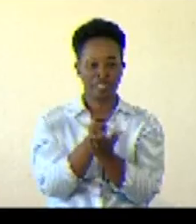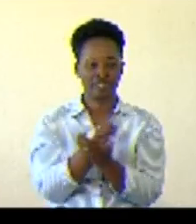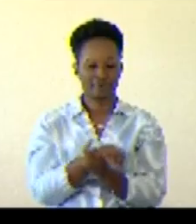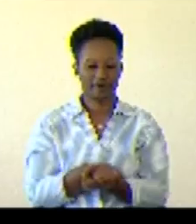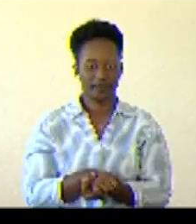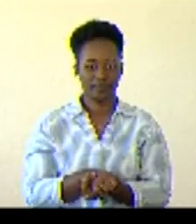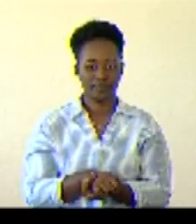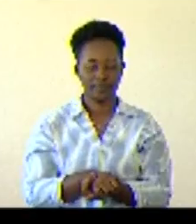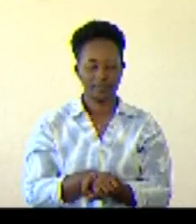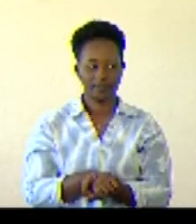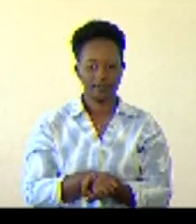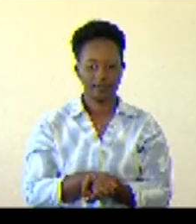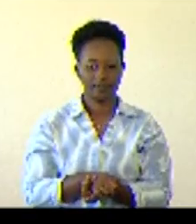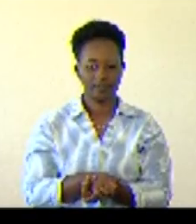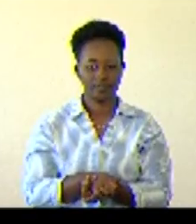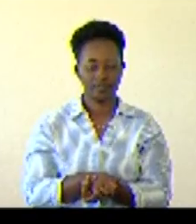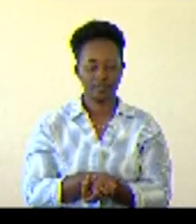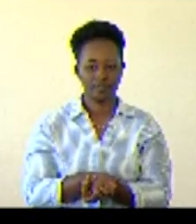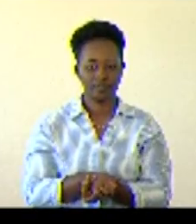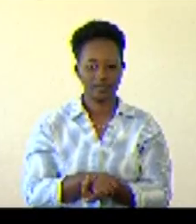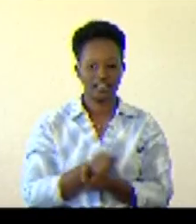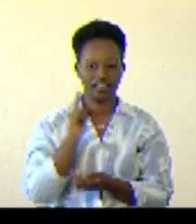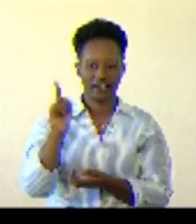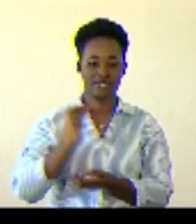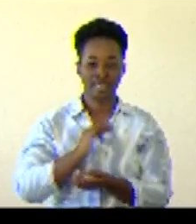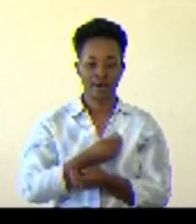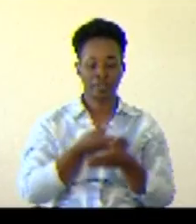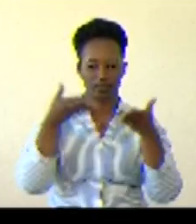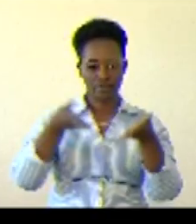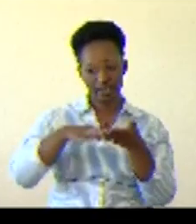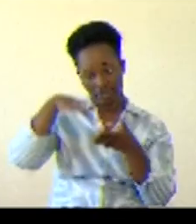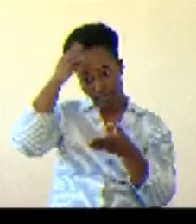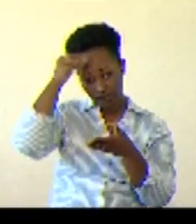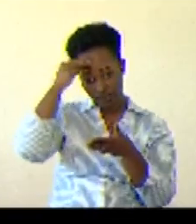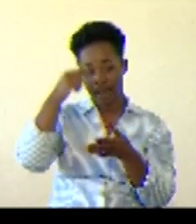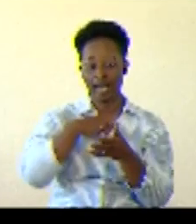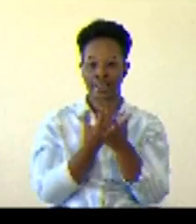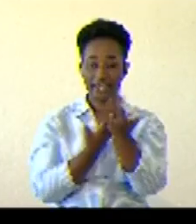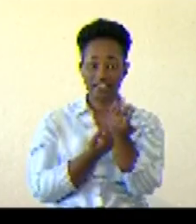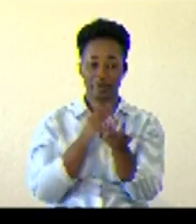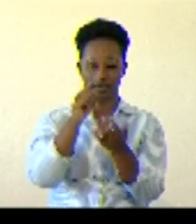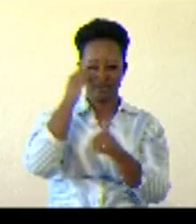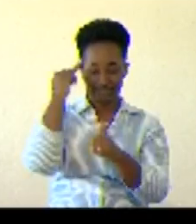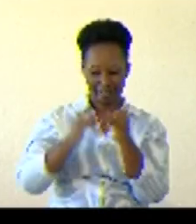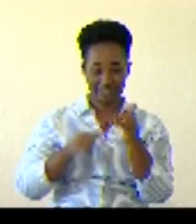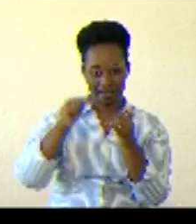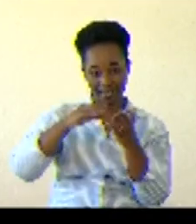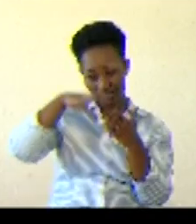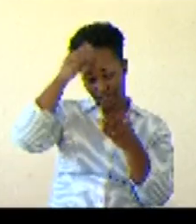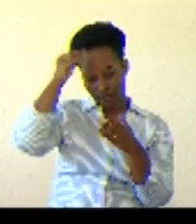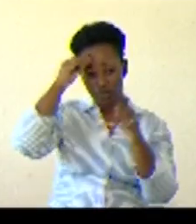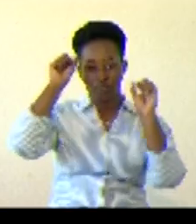ratios in economics. That's our today's lesson. So I expect you at the end of this lesson to